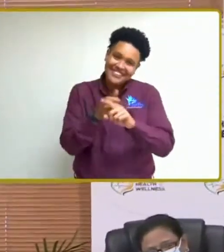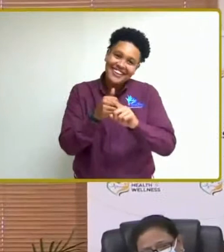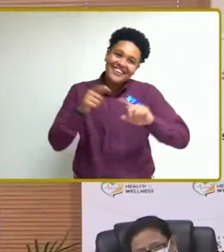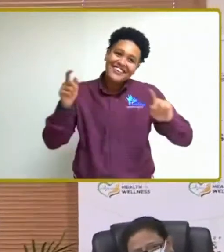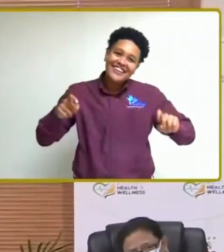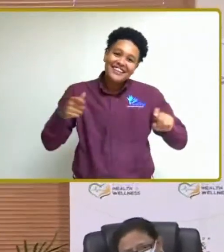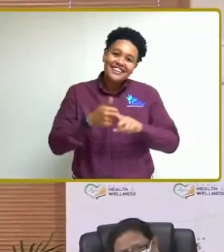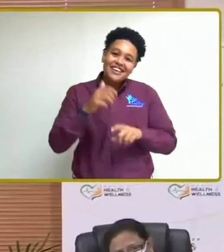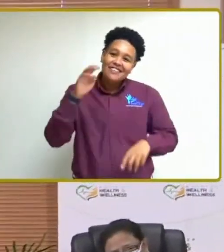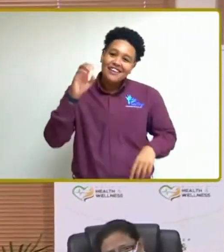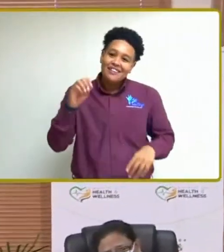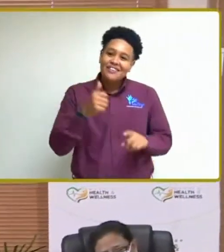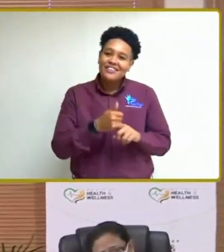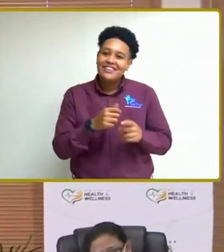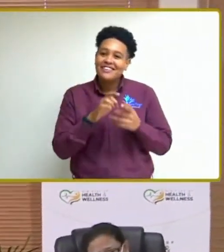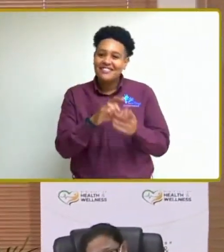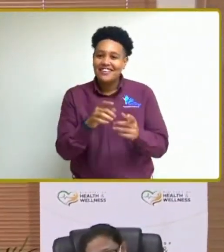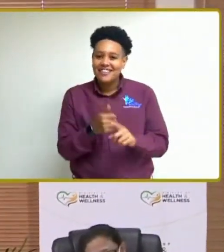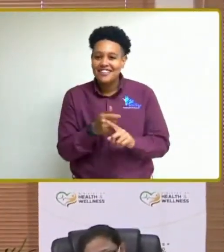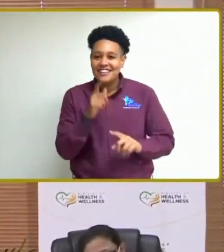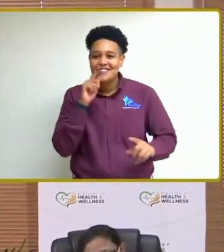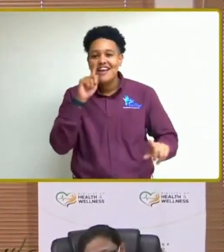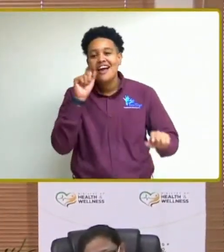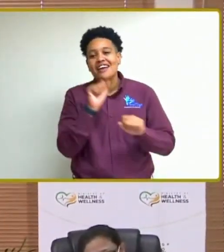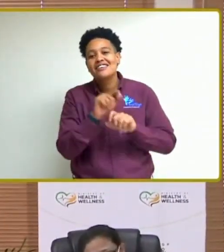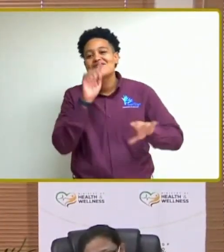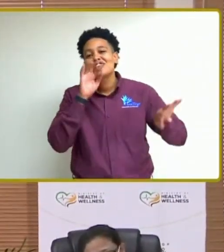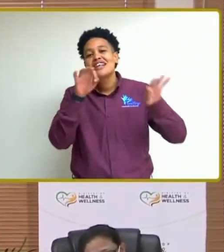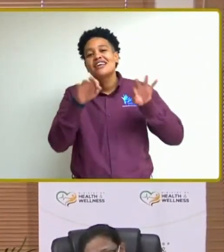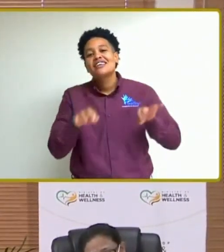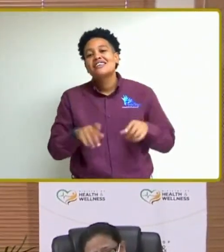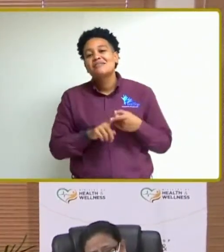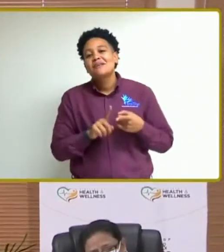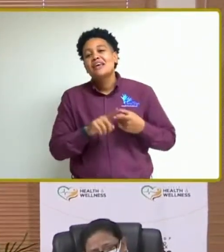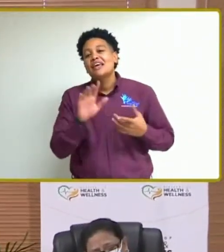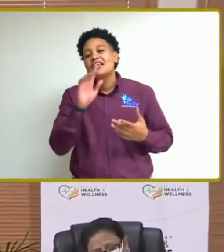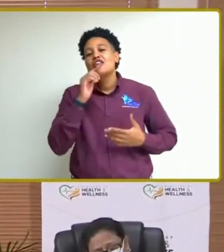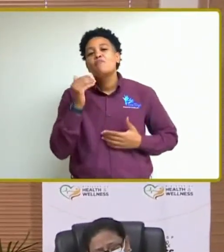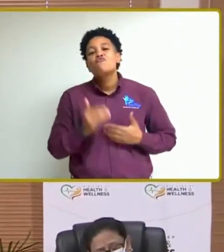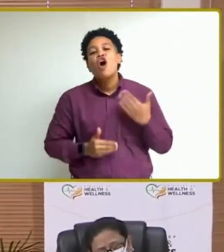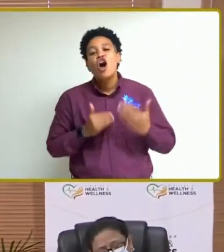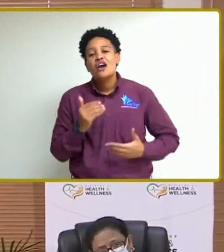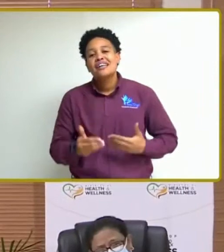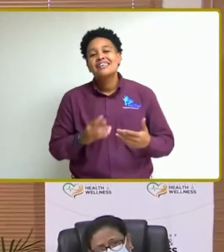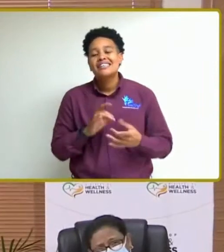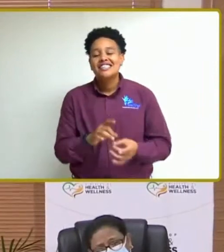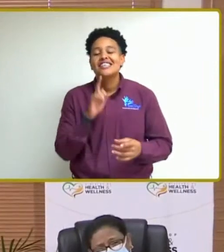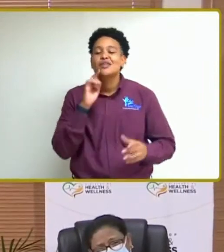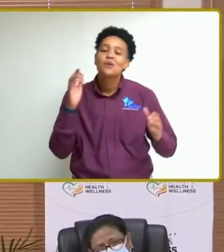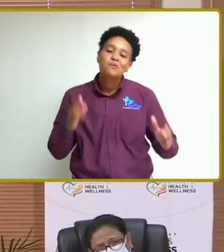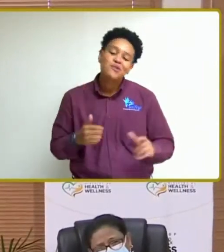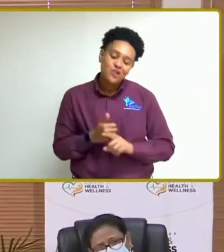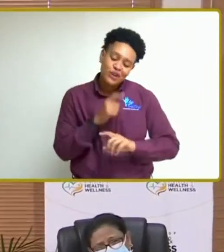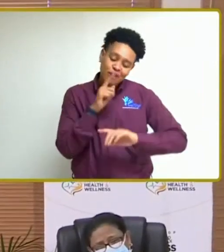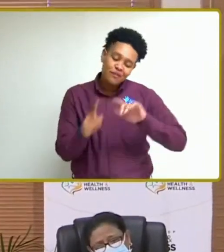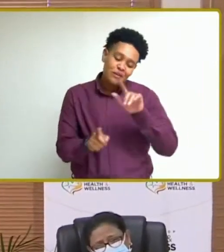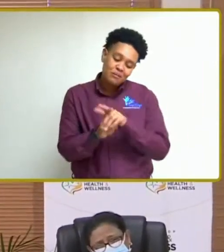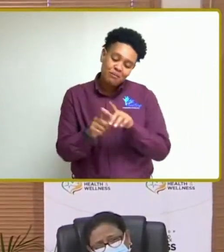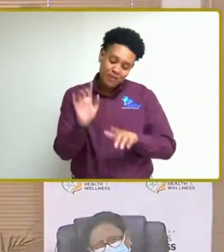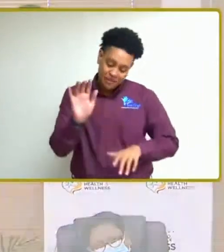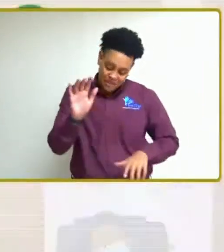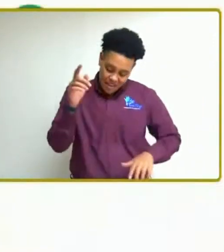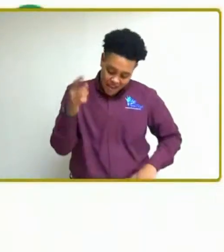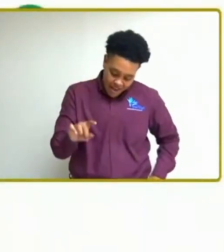The CMO actually explained the process if persons report for like doubling and all of that.